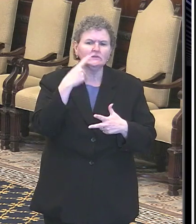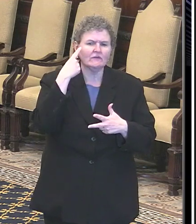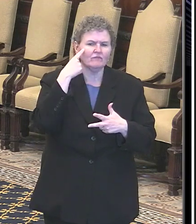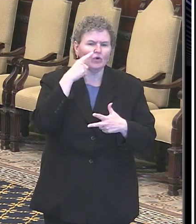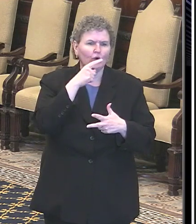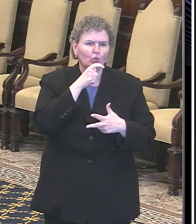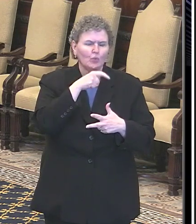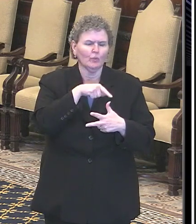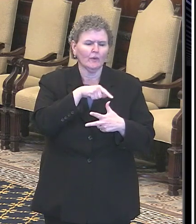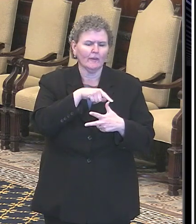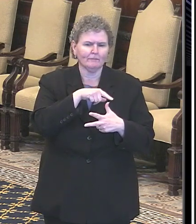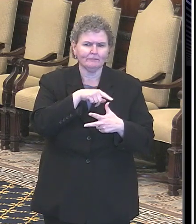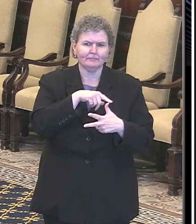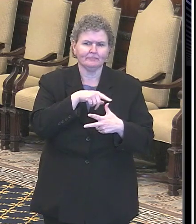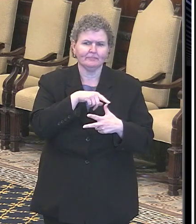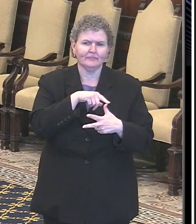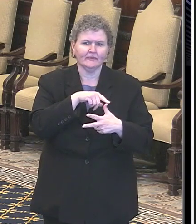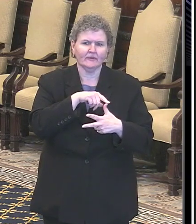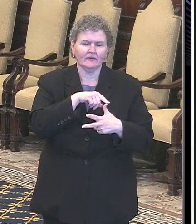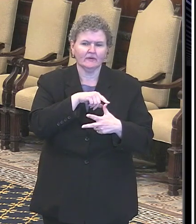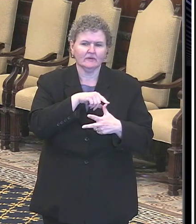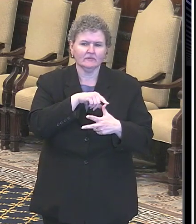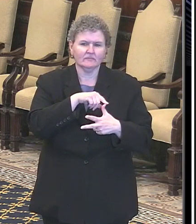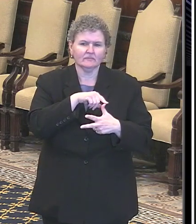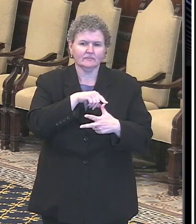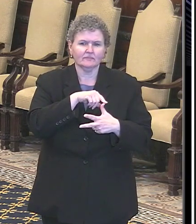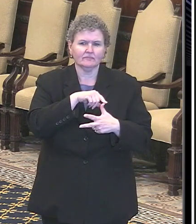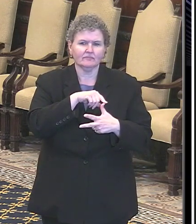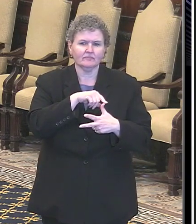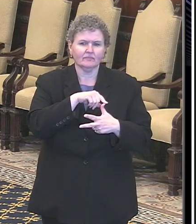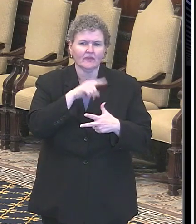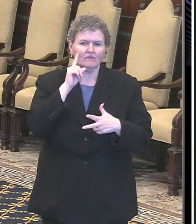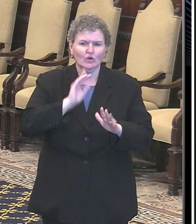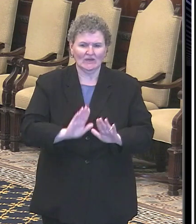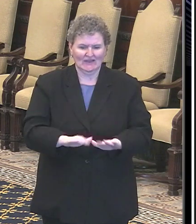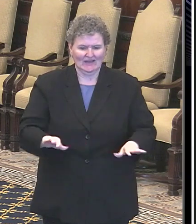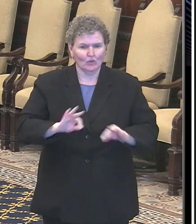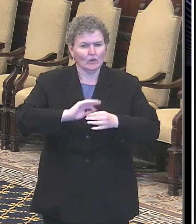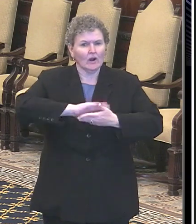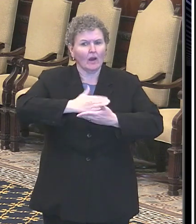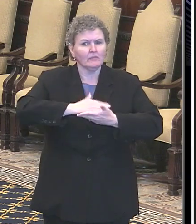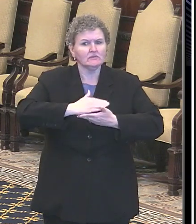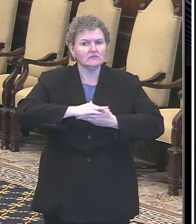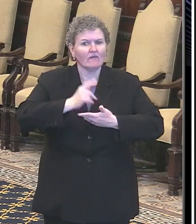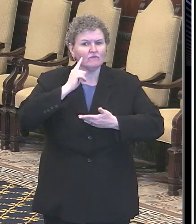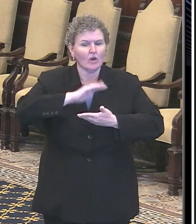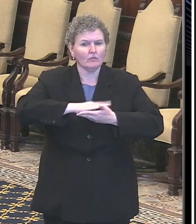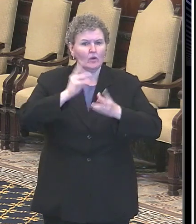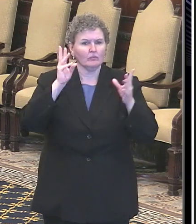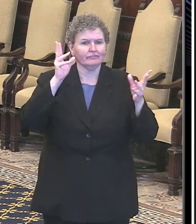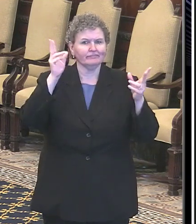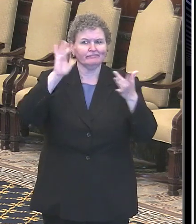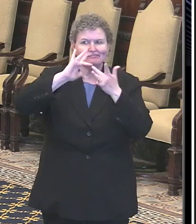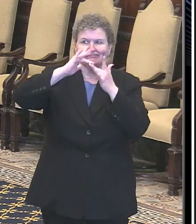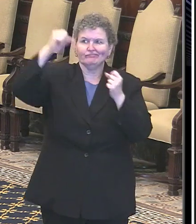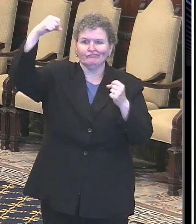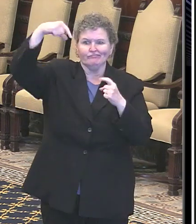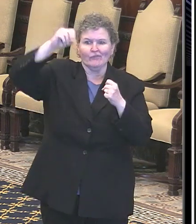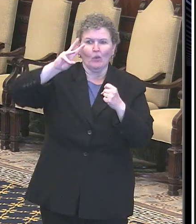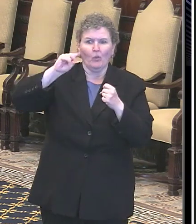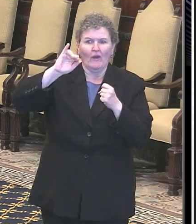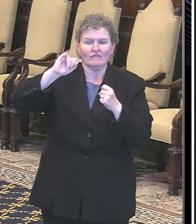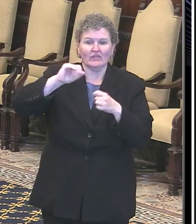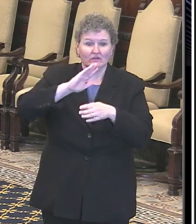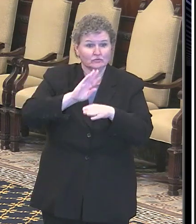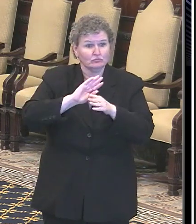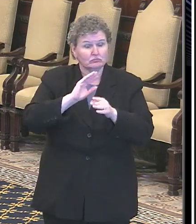the Wi-Fi for the kids' laptops or Chromebooks. Has that situation moved towards